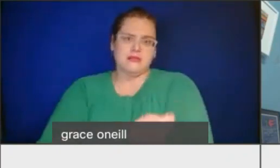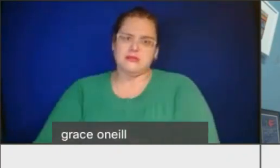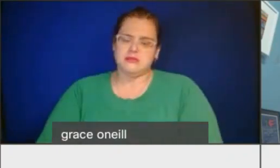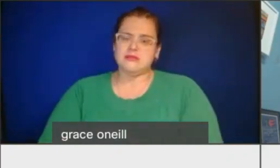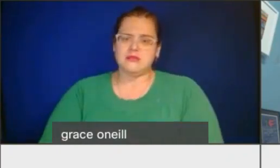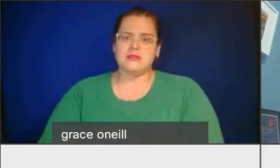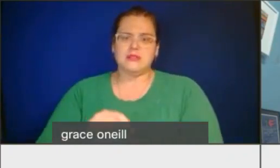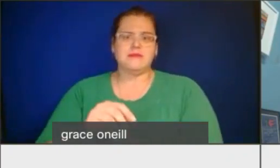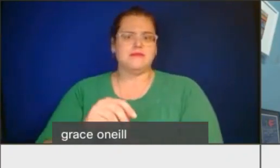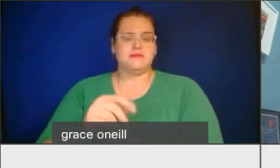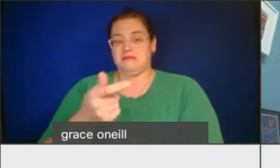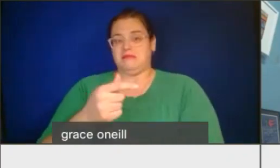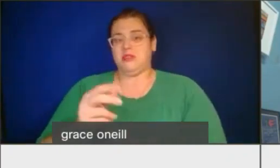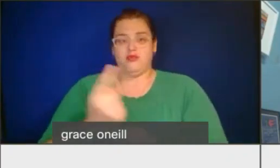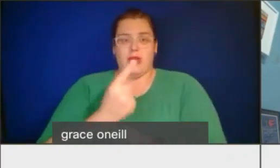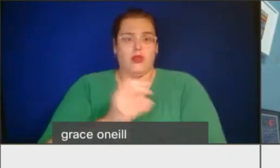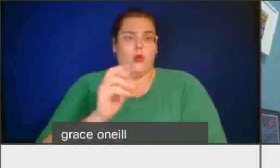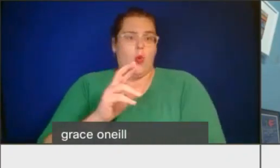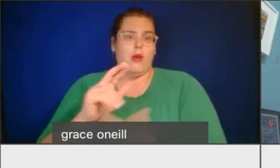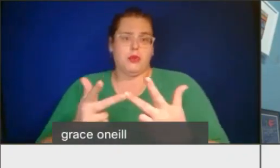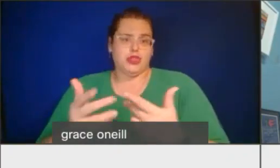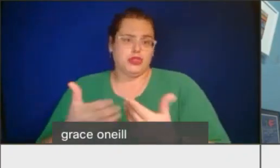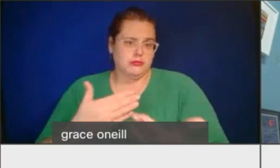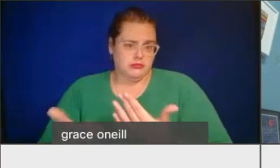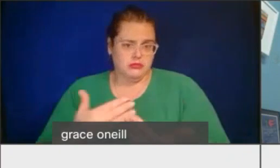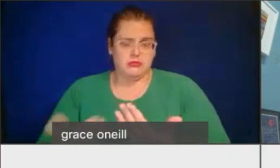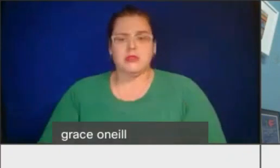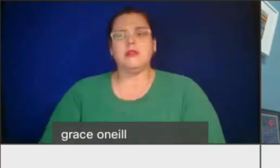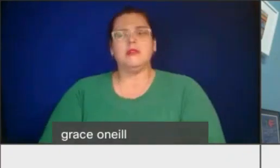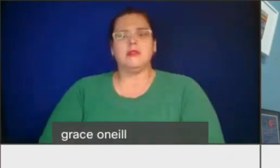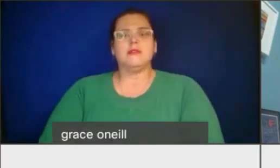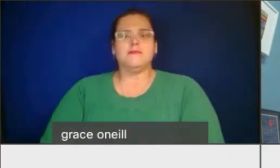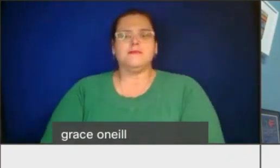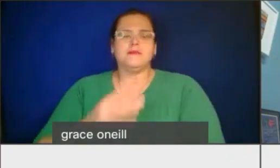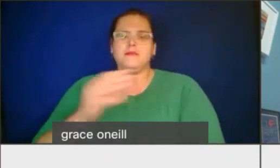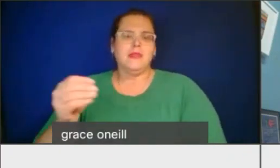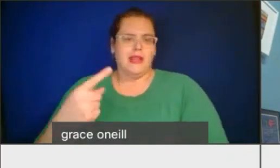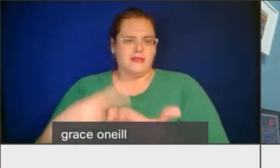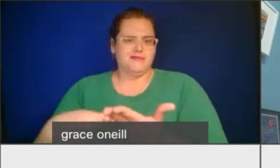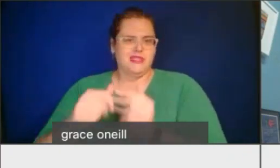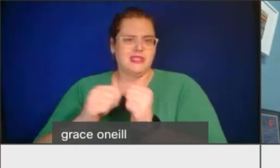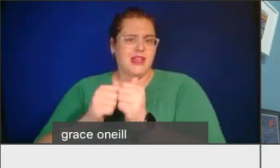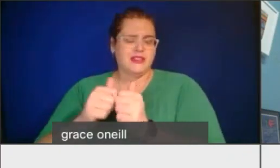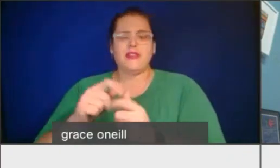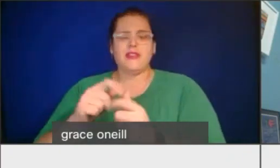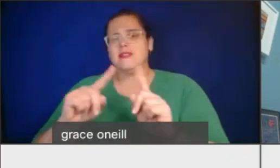or the challenges of giving the vaccination, and ways to overcome that.